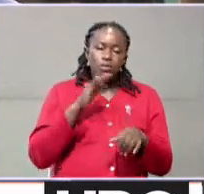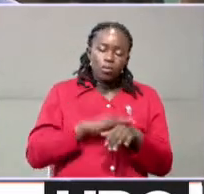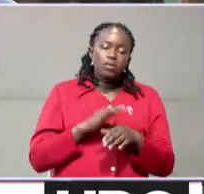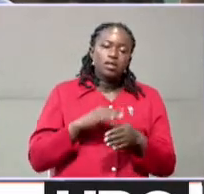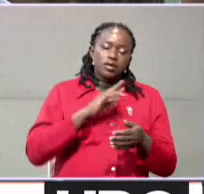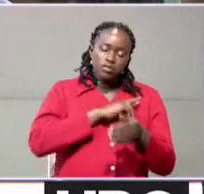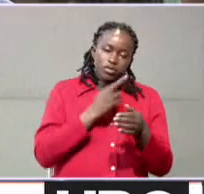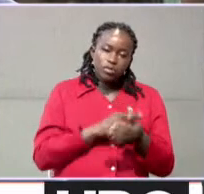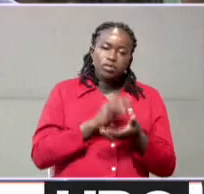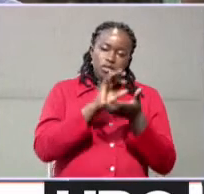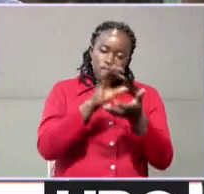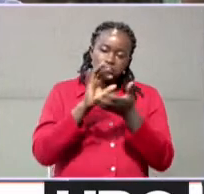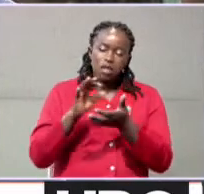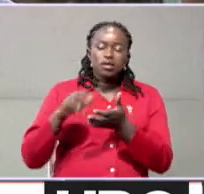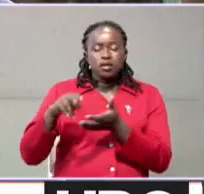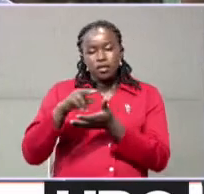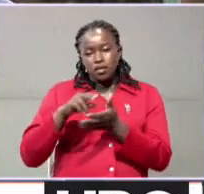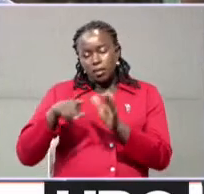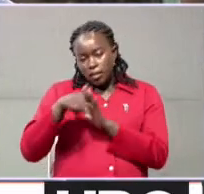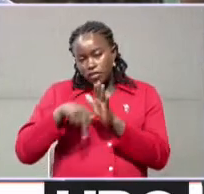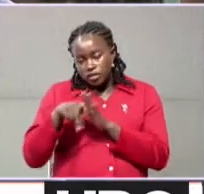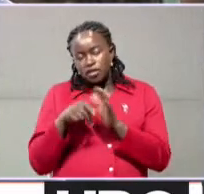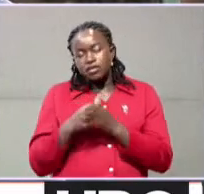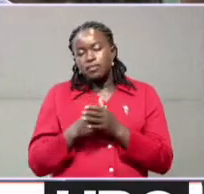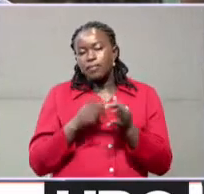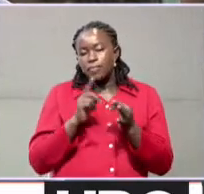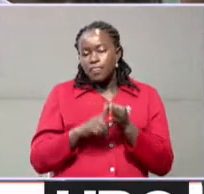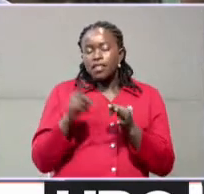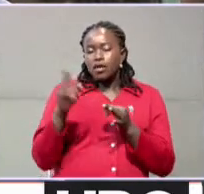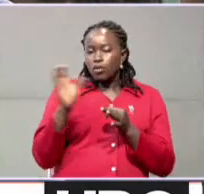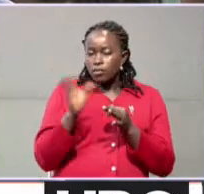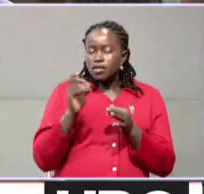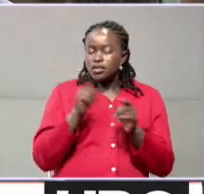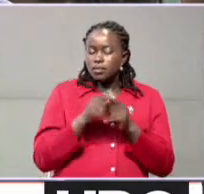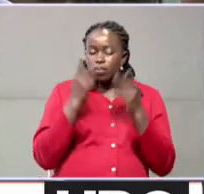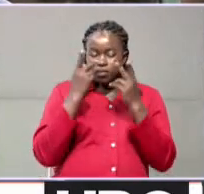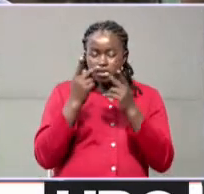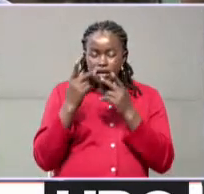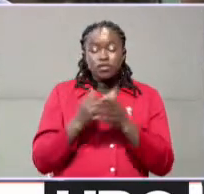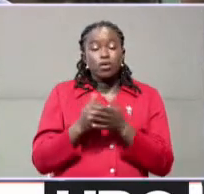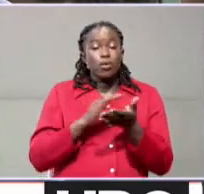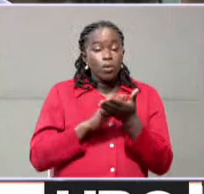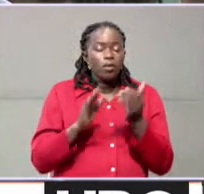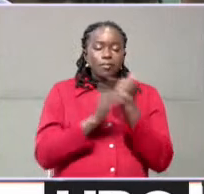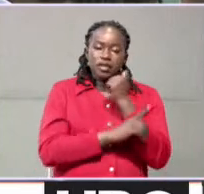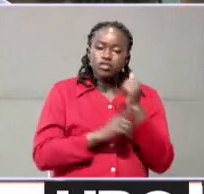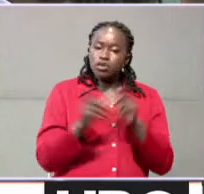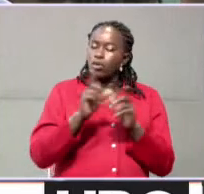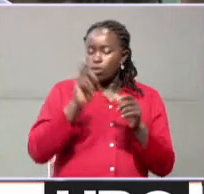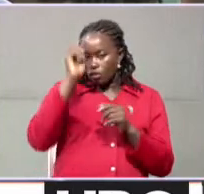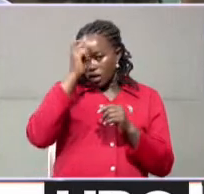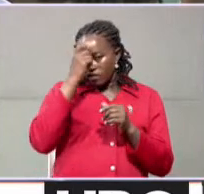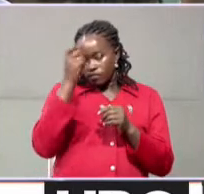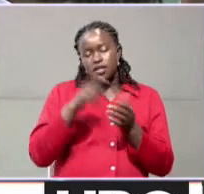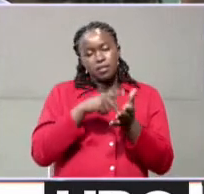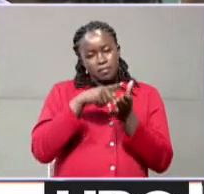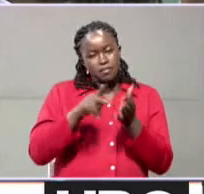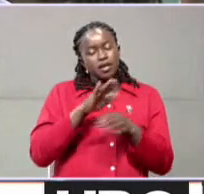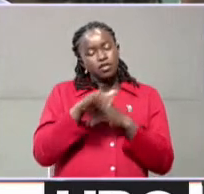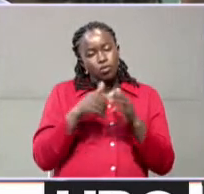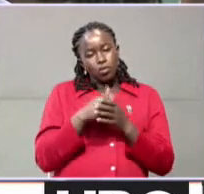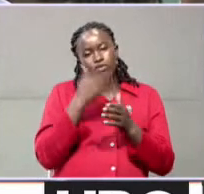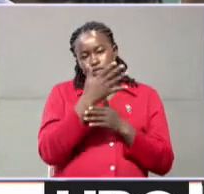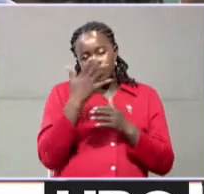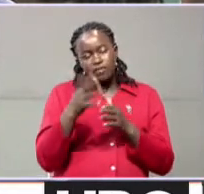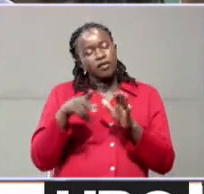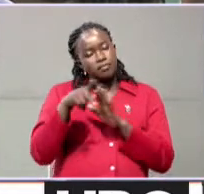the parishes number three the committee also observed that although hoima district local government had paid all the 55